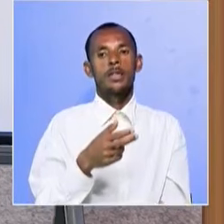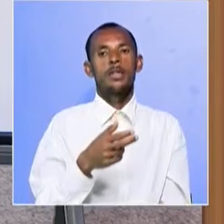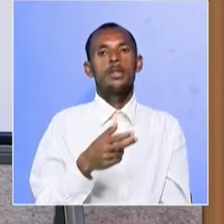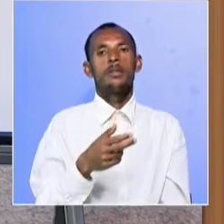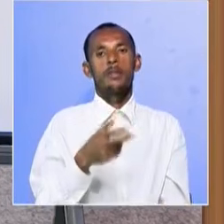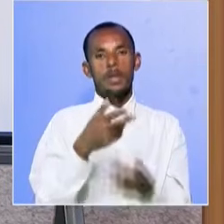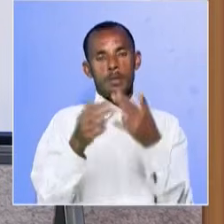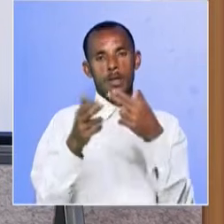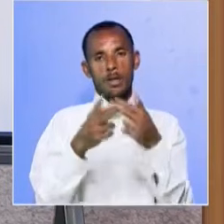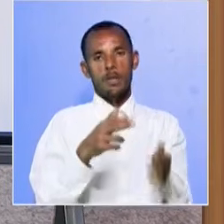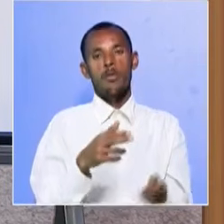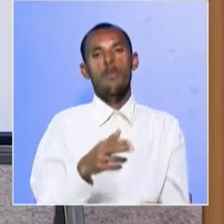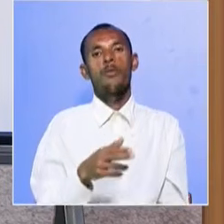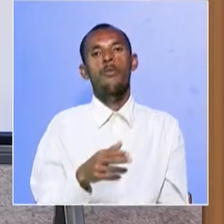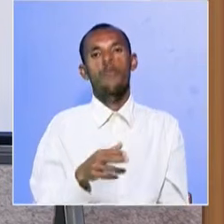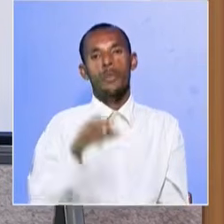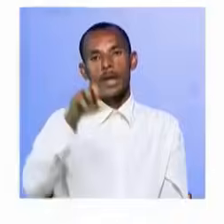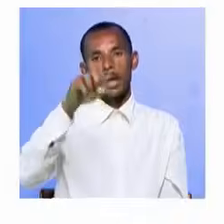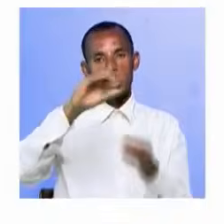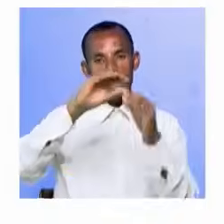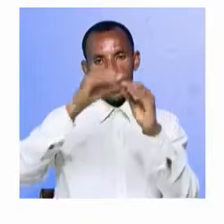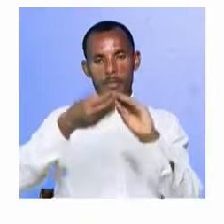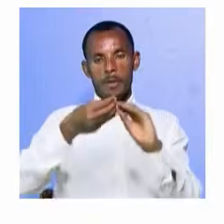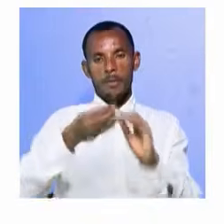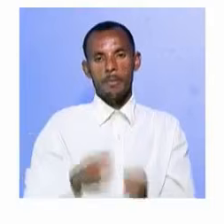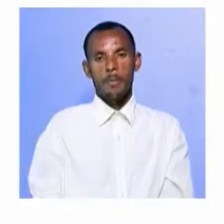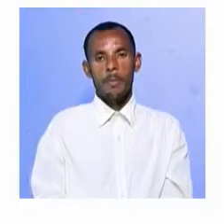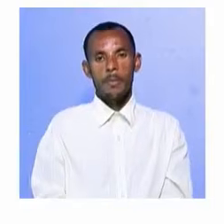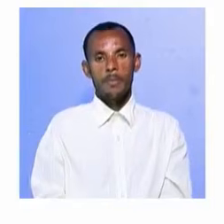rational numbers. Okay,